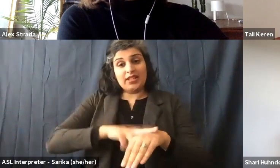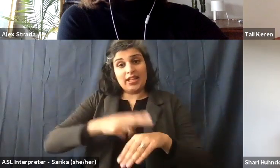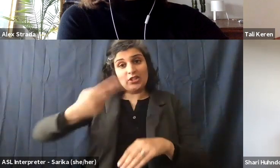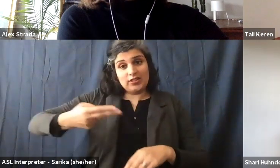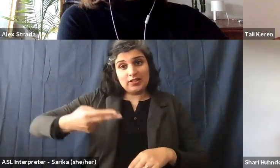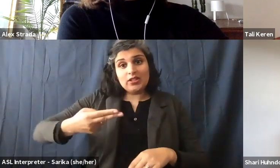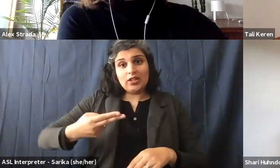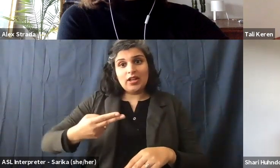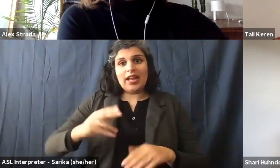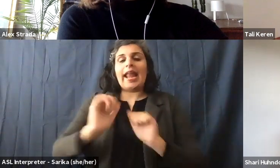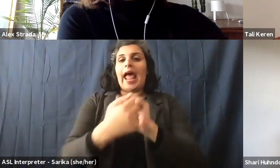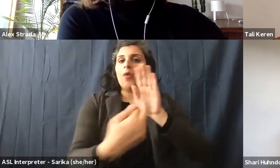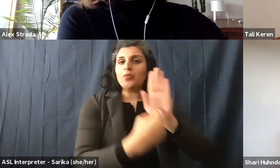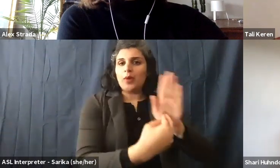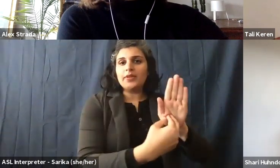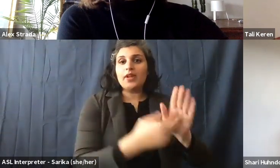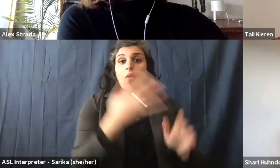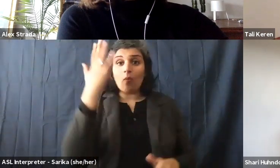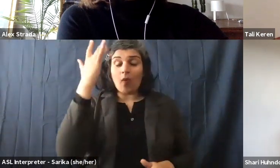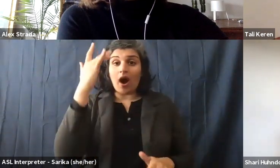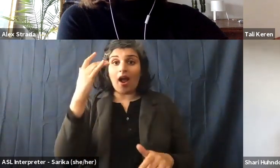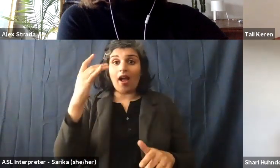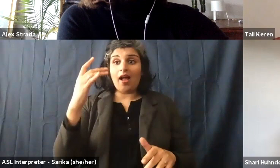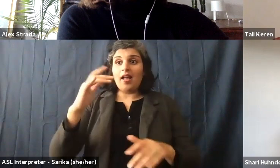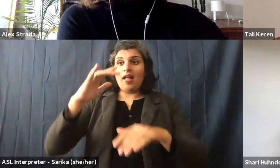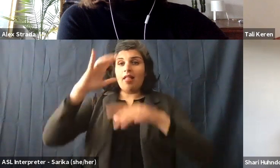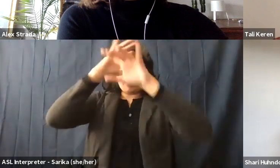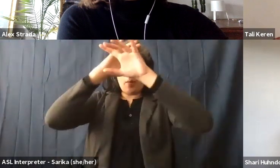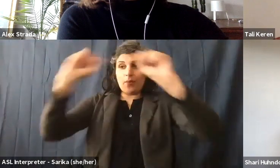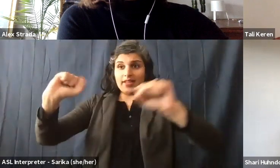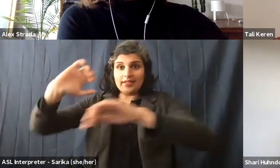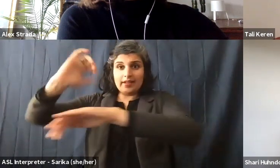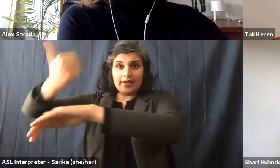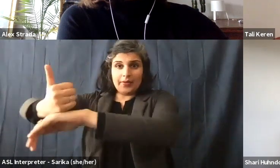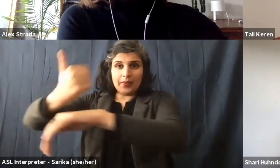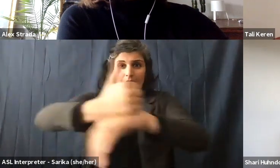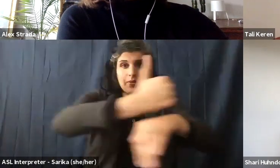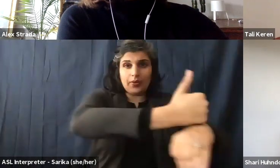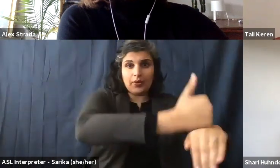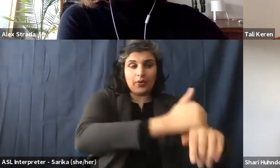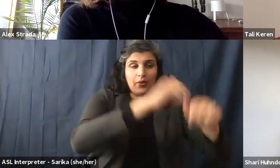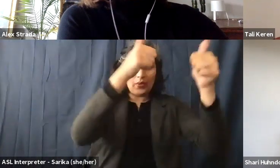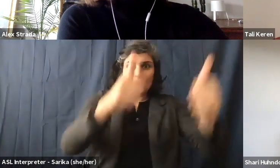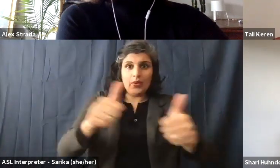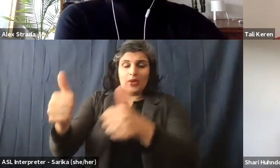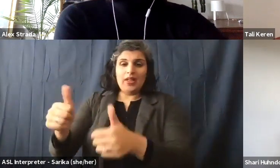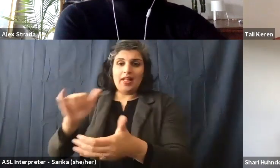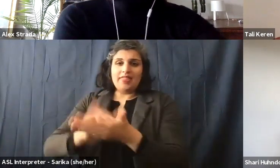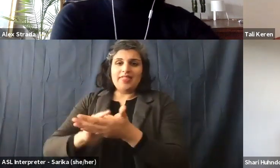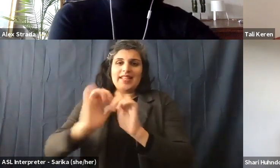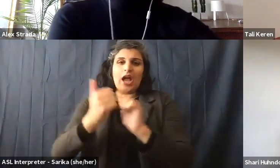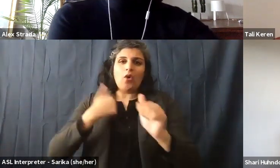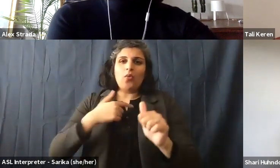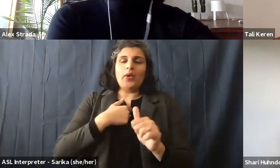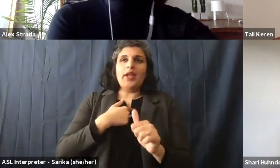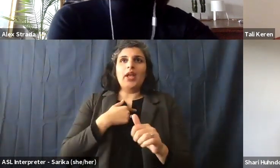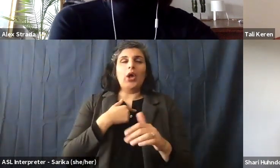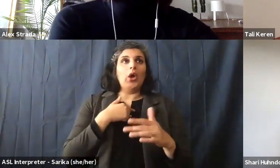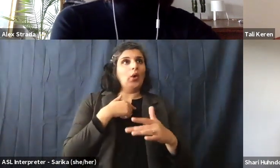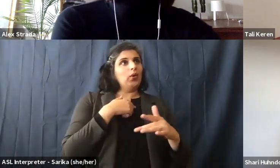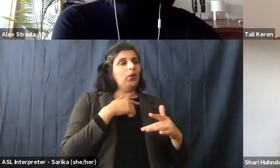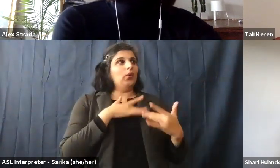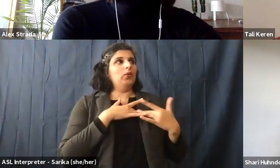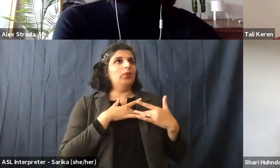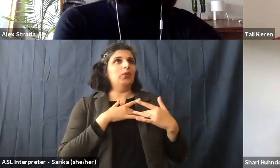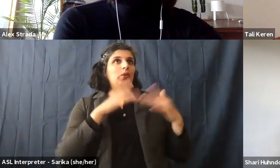because for me those figures of the presidents are the primary way of kind of glorifying and disseminating